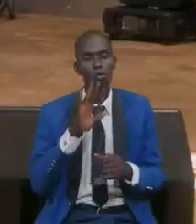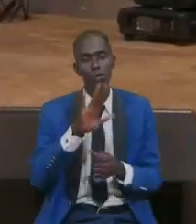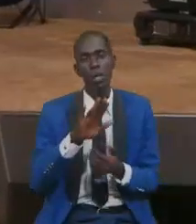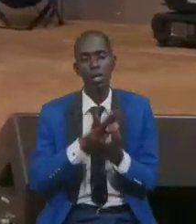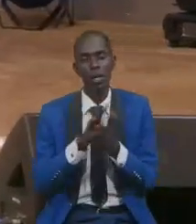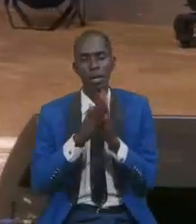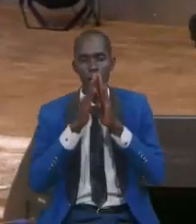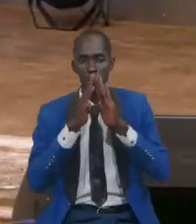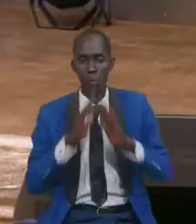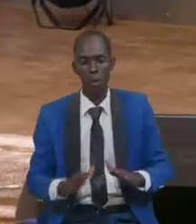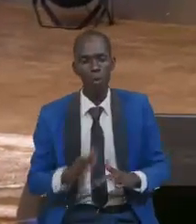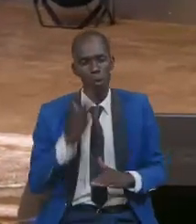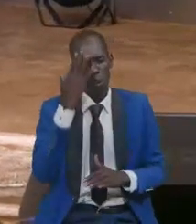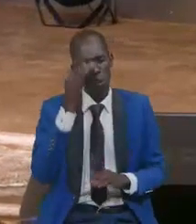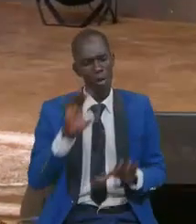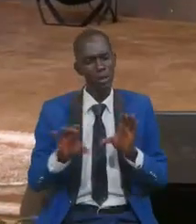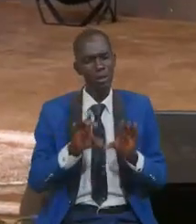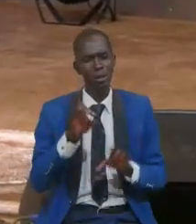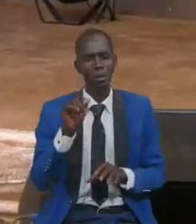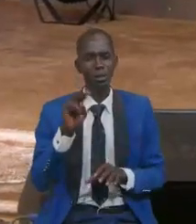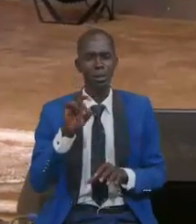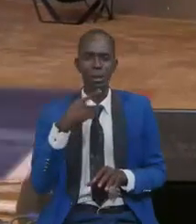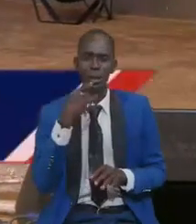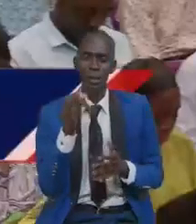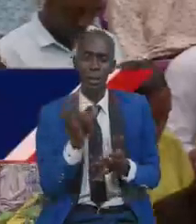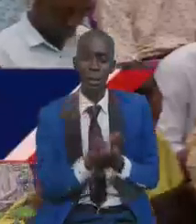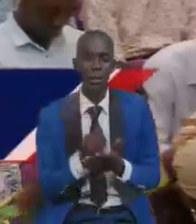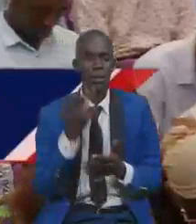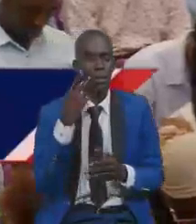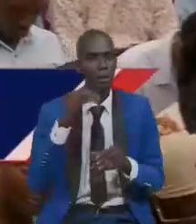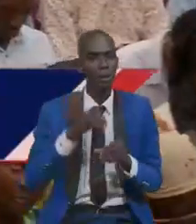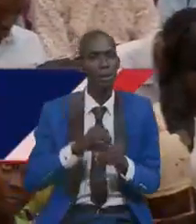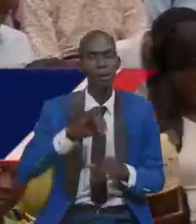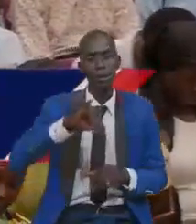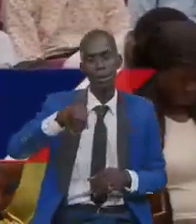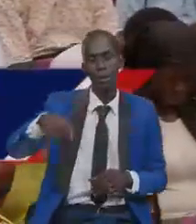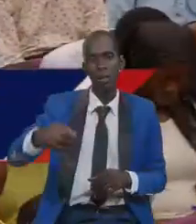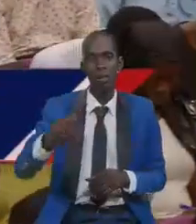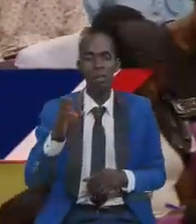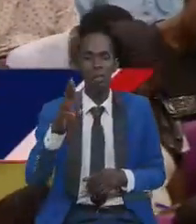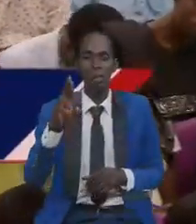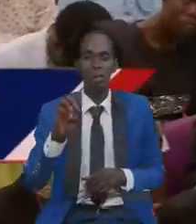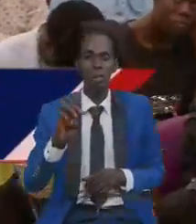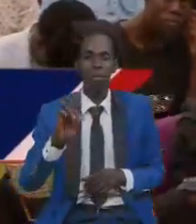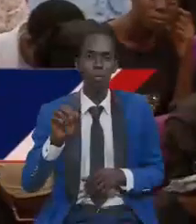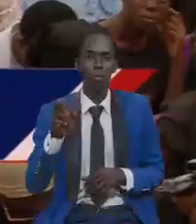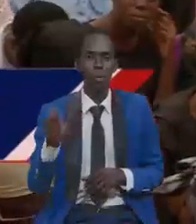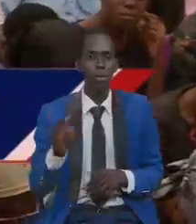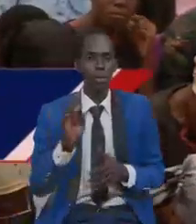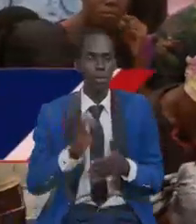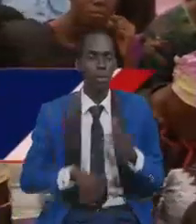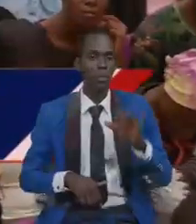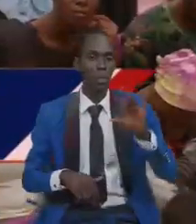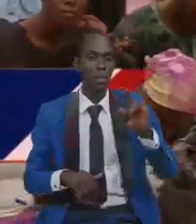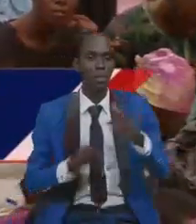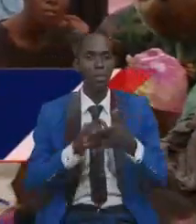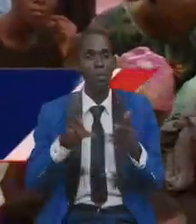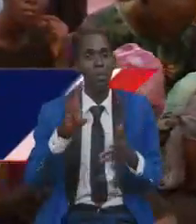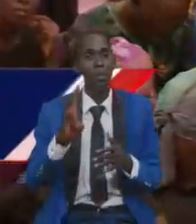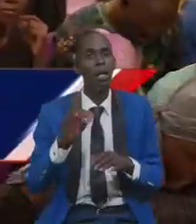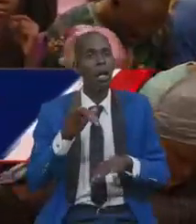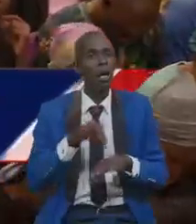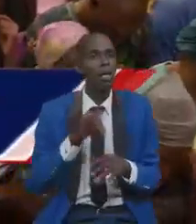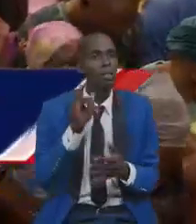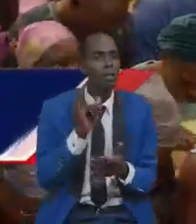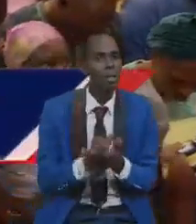chapter 18, we're reading from verse 7, Jeremiah chapter 18, verse 7, at what instant I